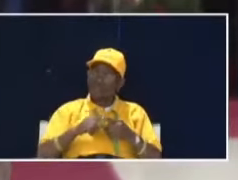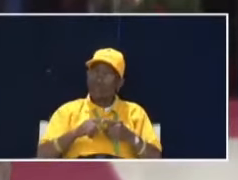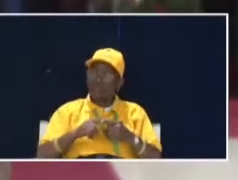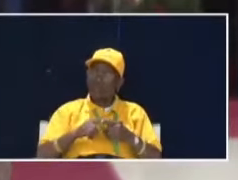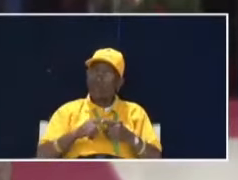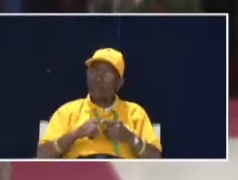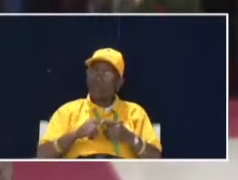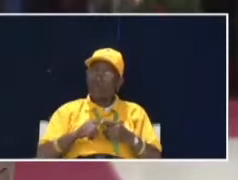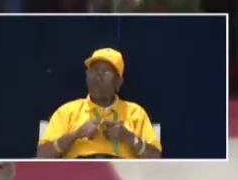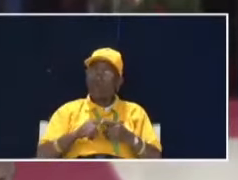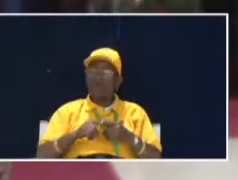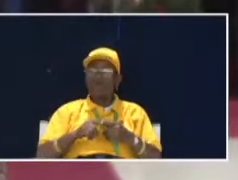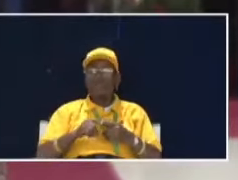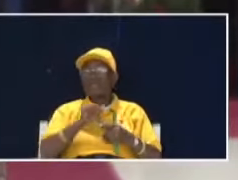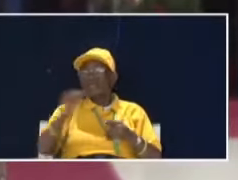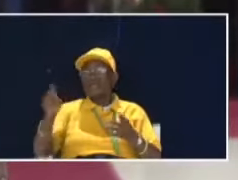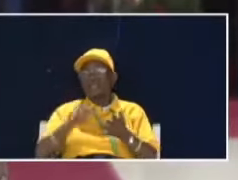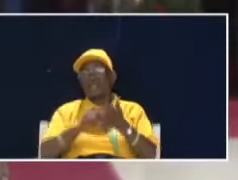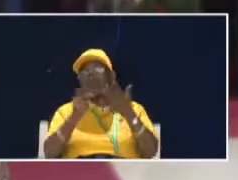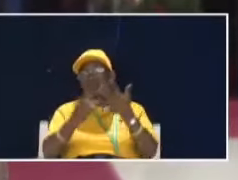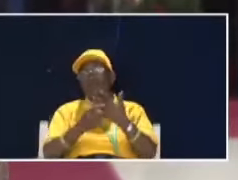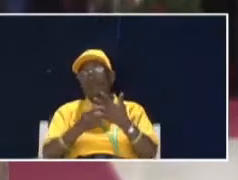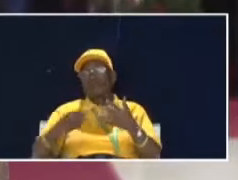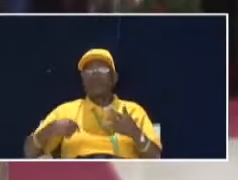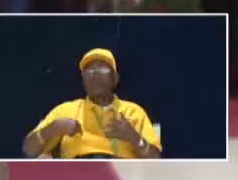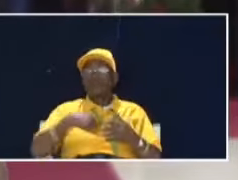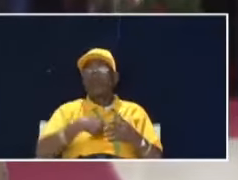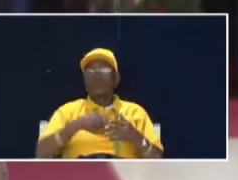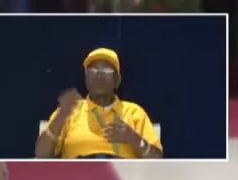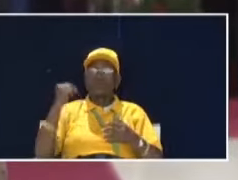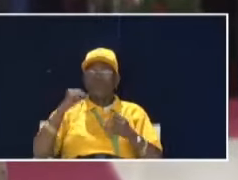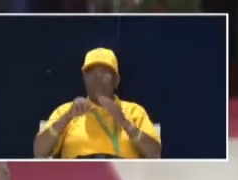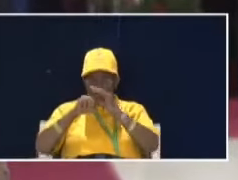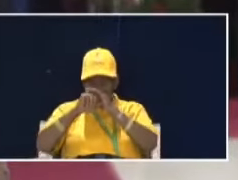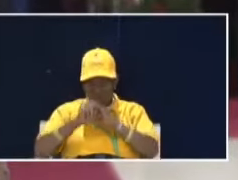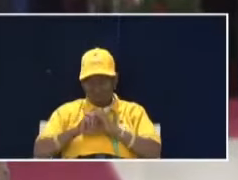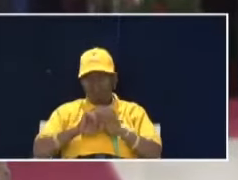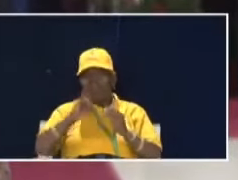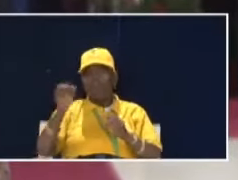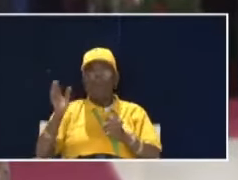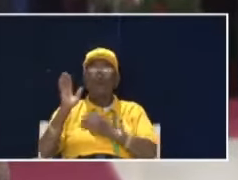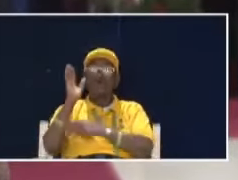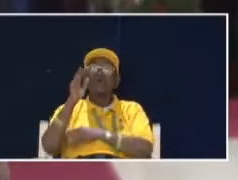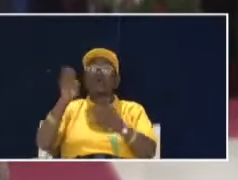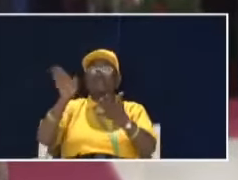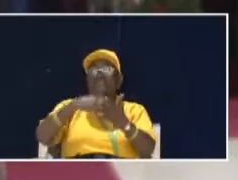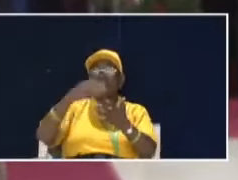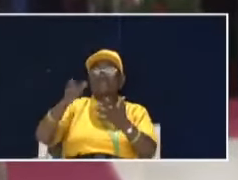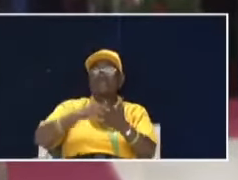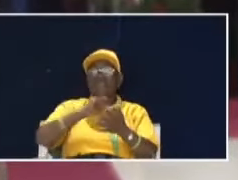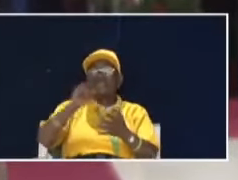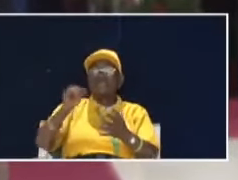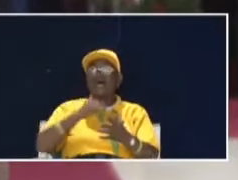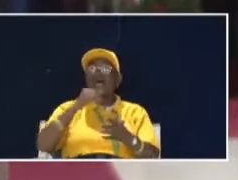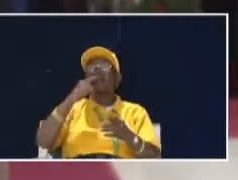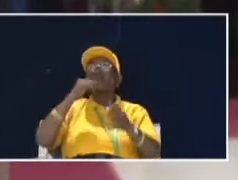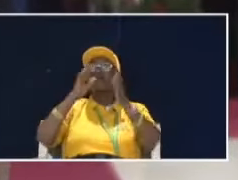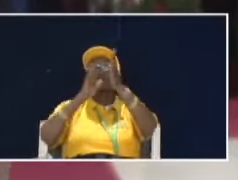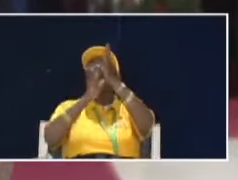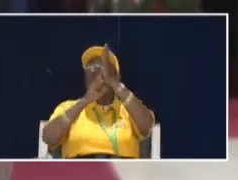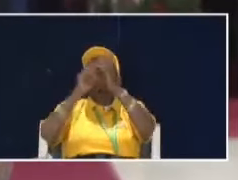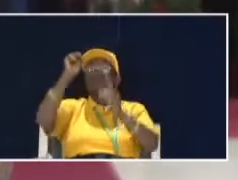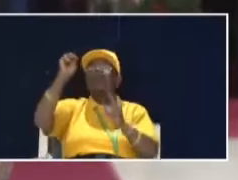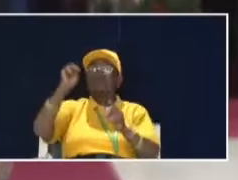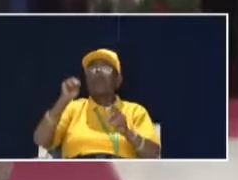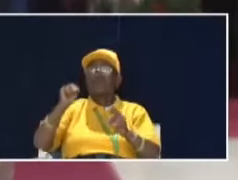brethren, and we were worshiping God, singing, praising him. At that time, I didn't know many of